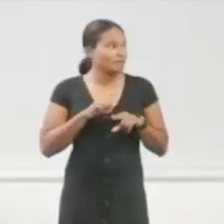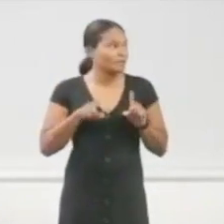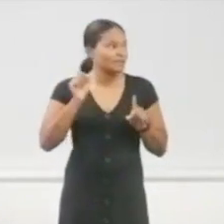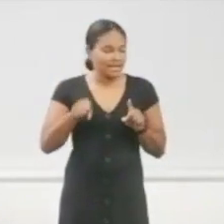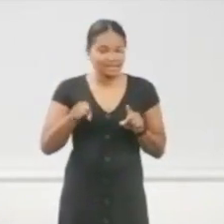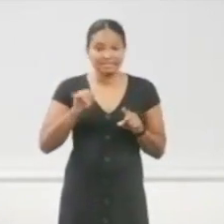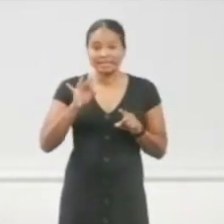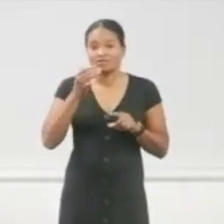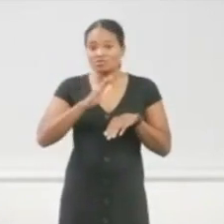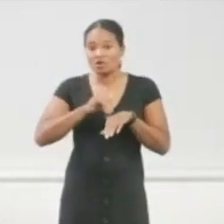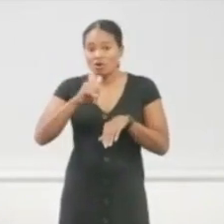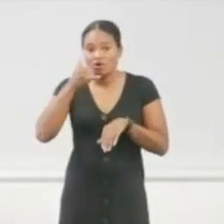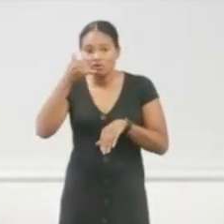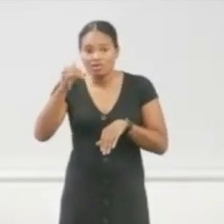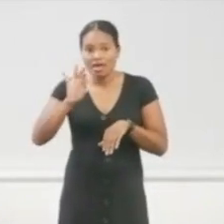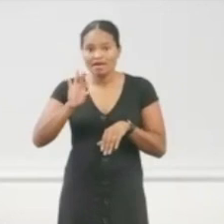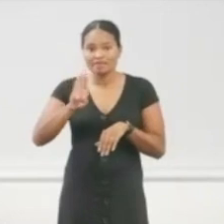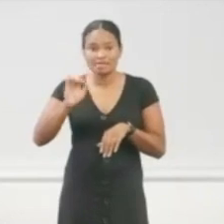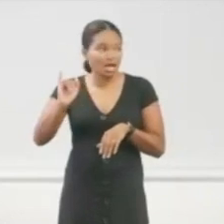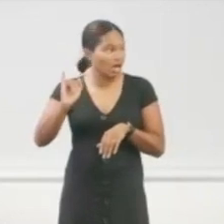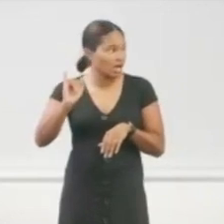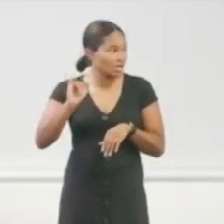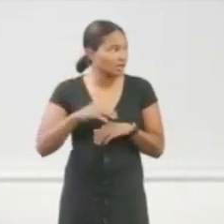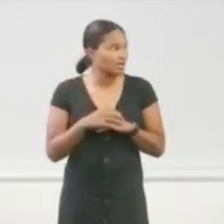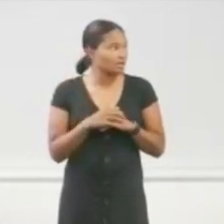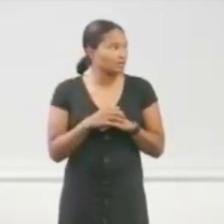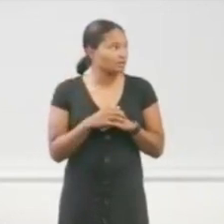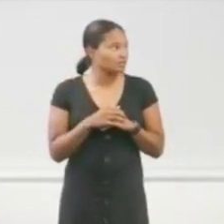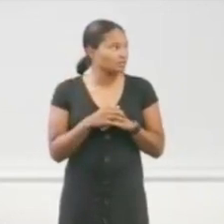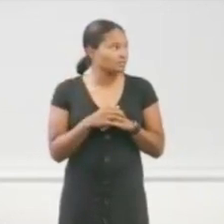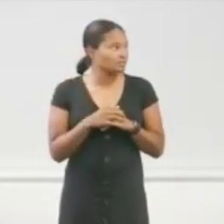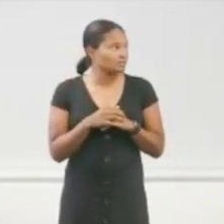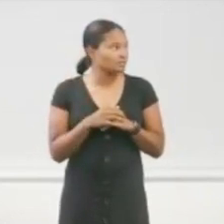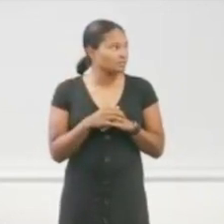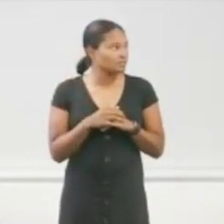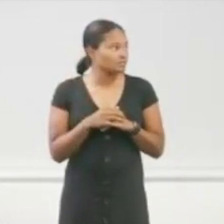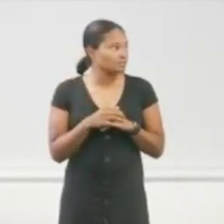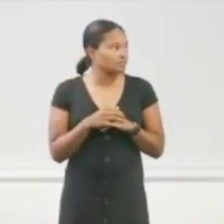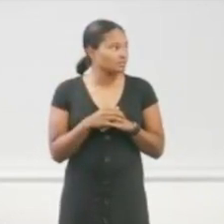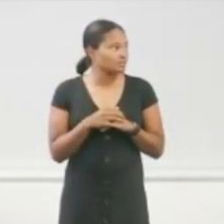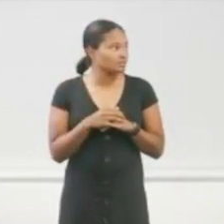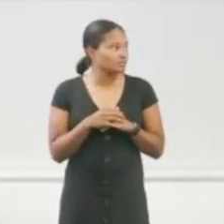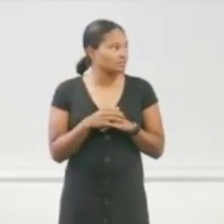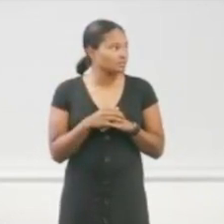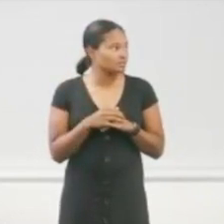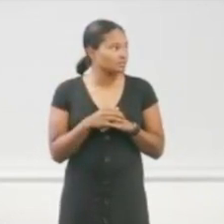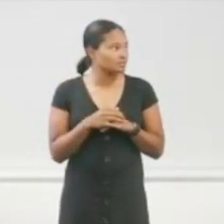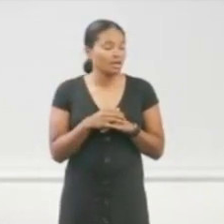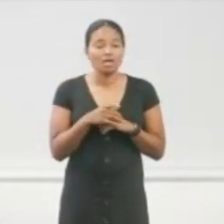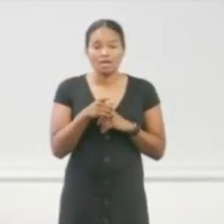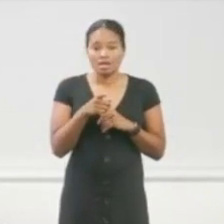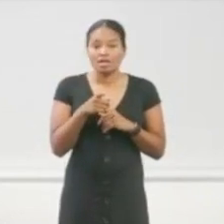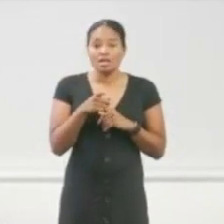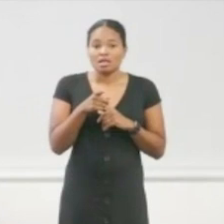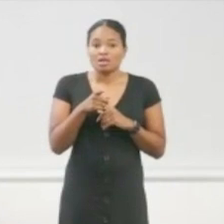FBI. And by call the FBI, that could have been established before the